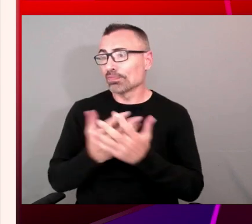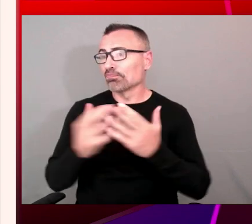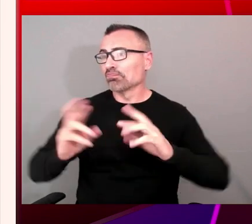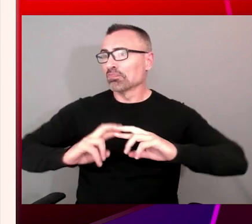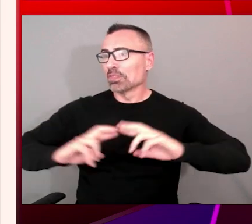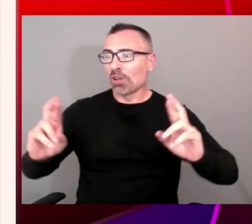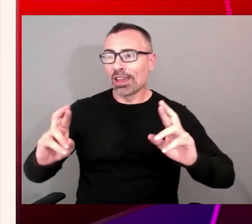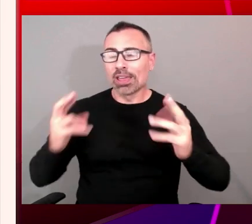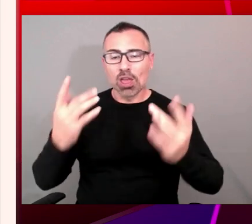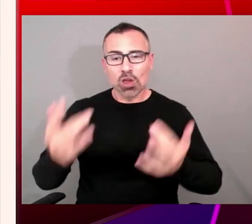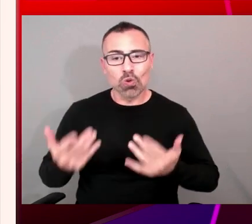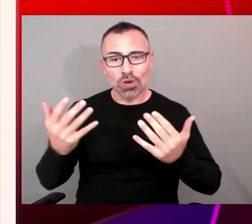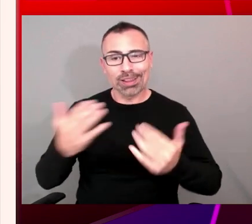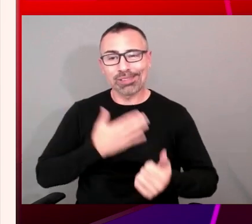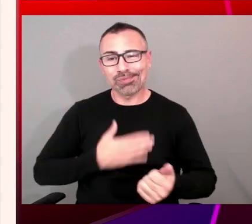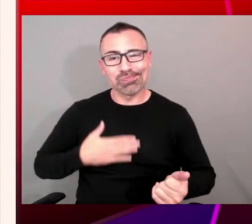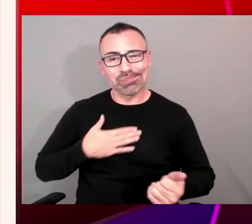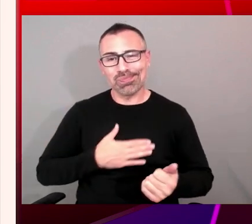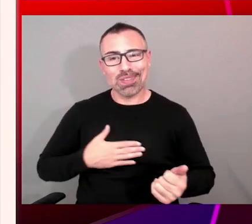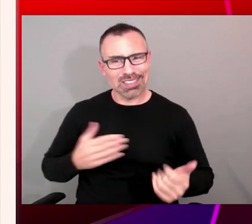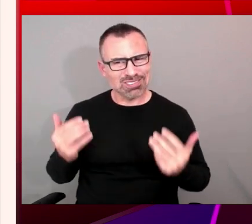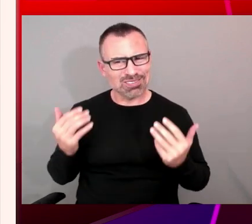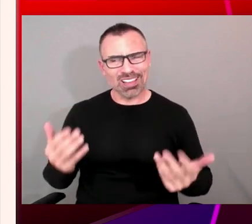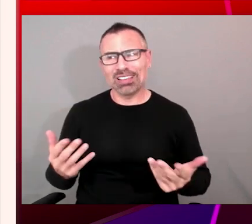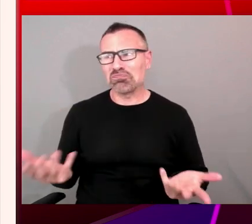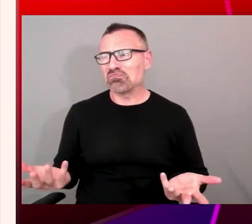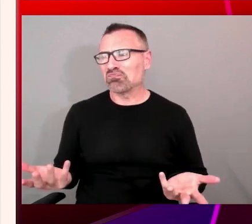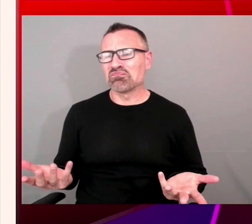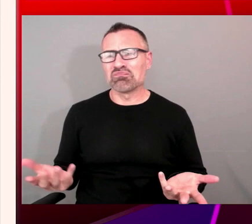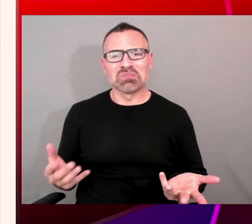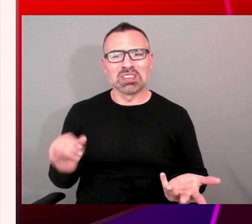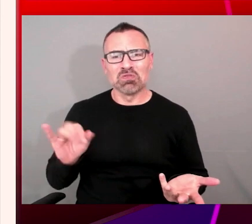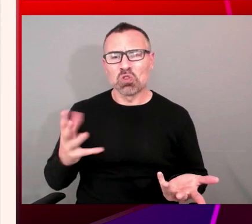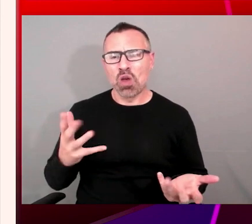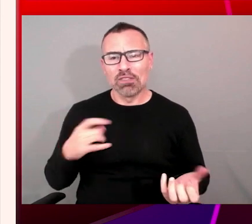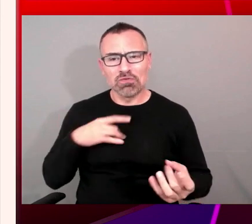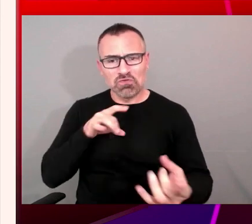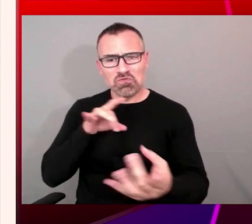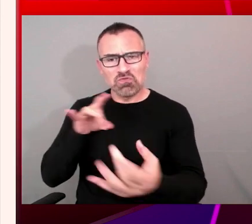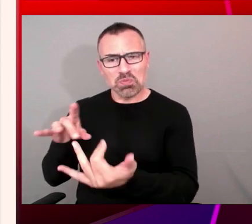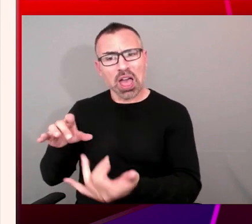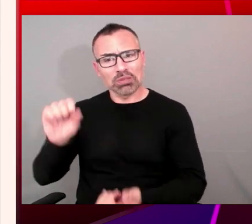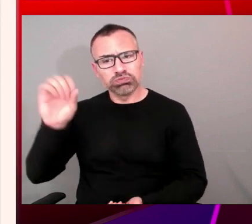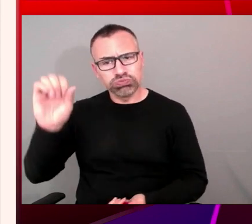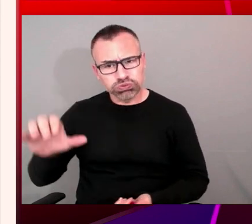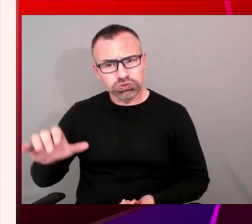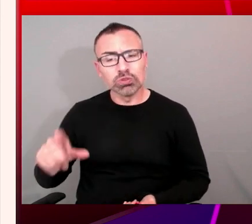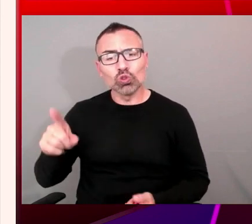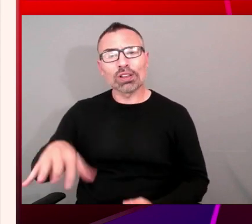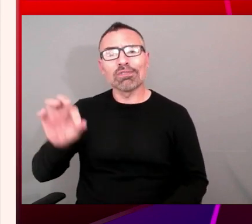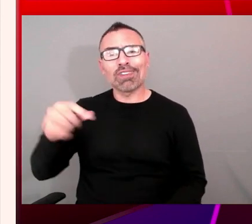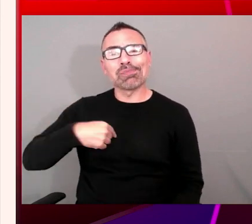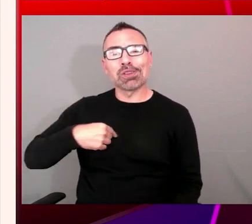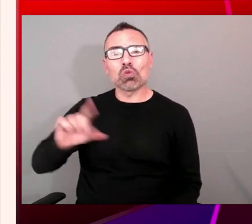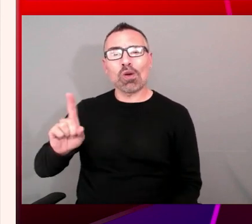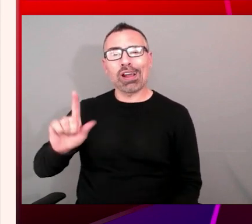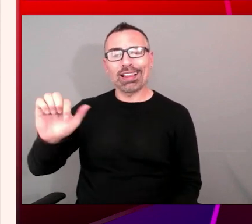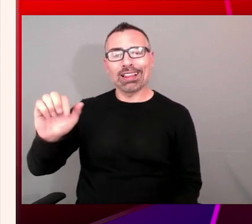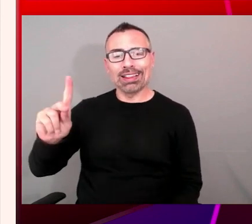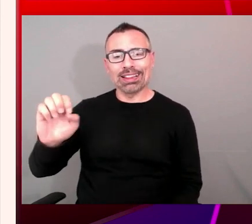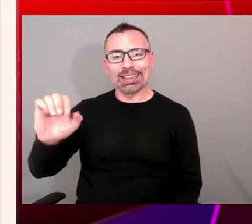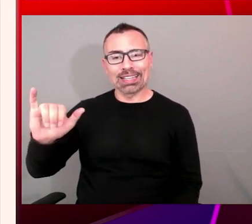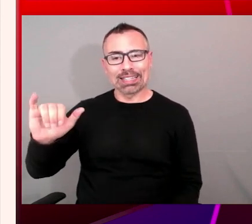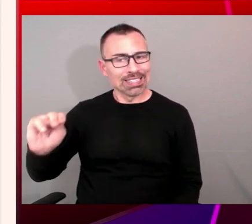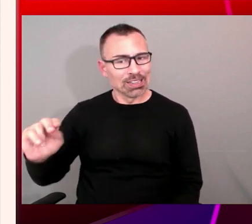waiting. And please don't hesitate for feedback. I'm findable on LinkedIn, anywhere else. Would absolutely love